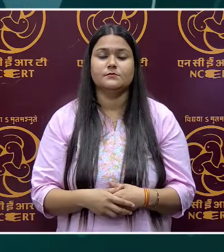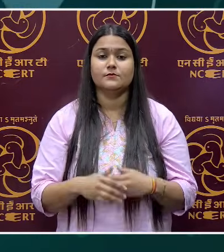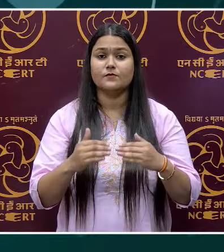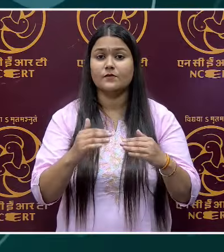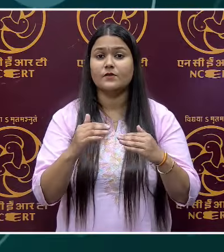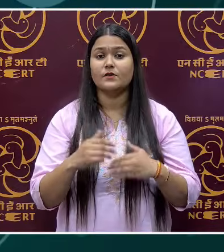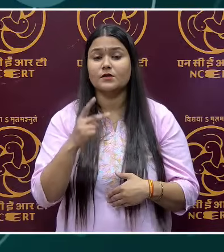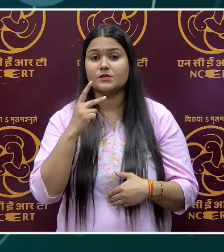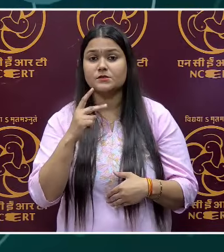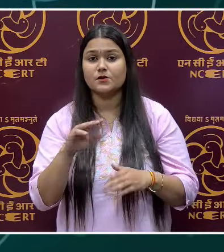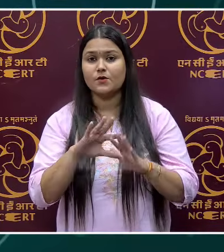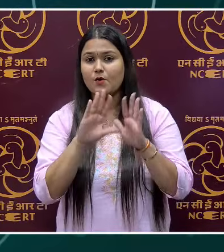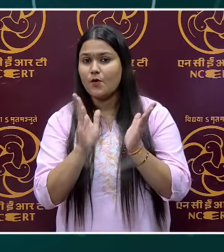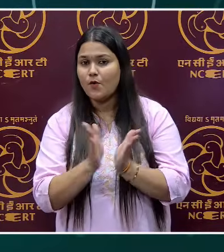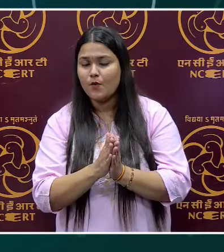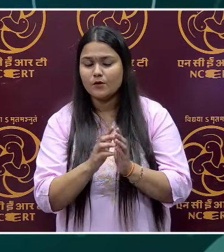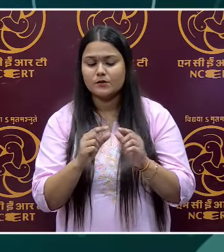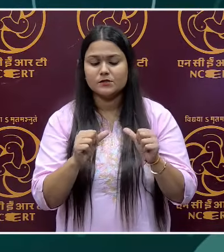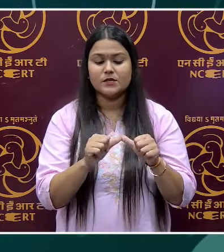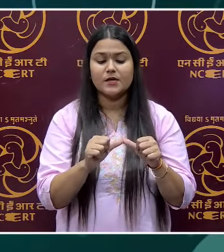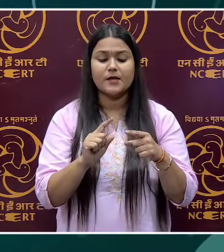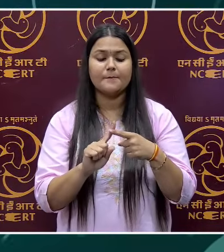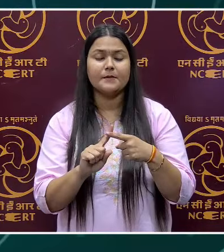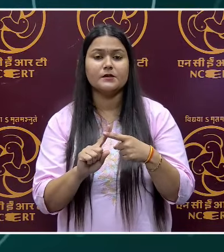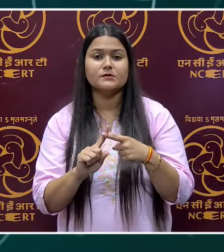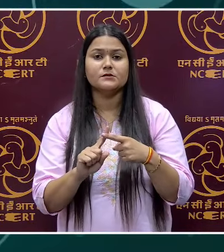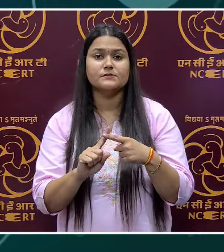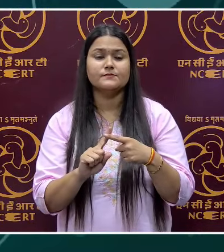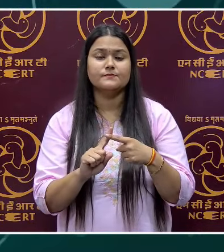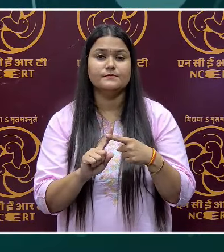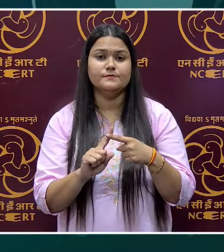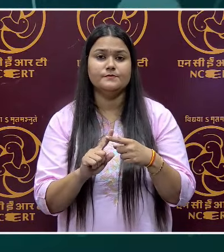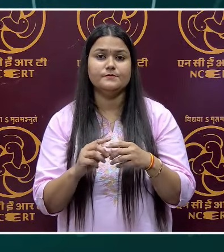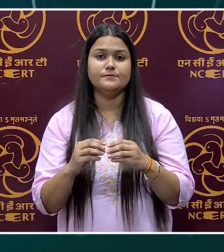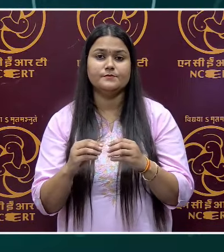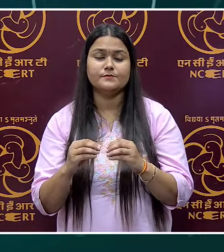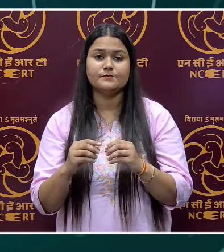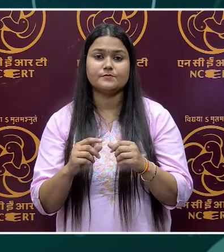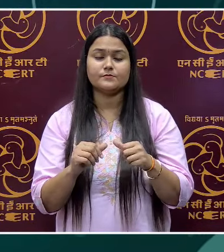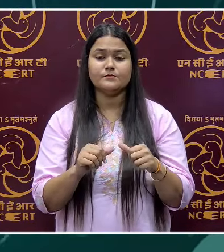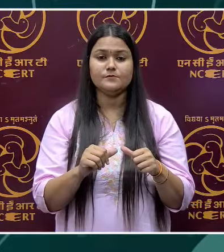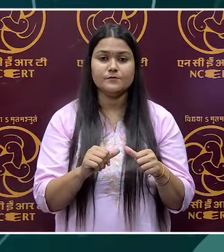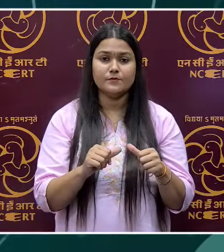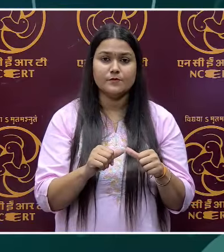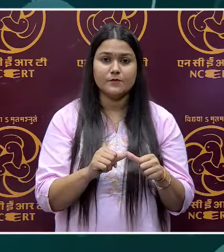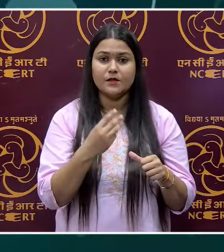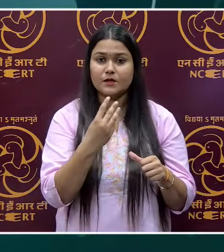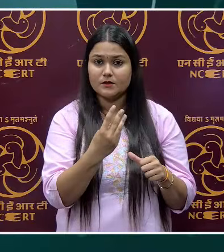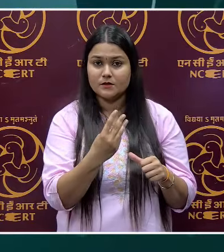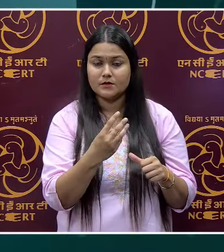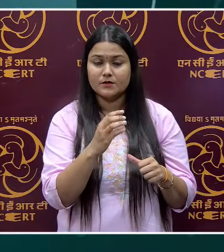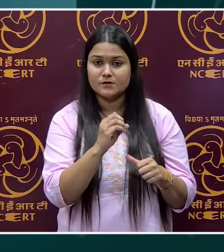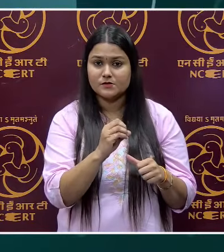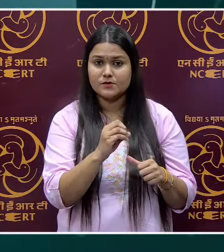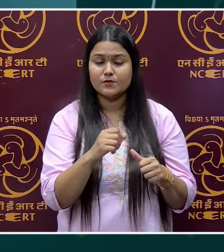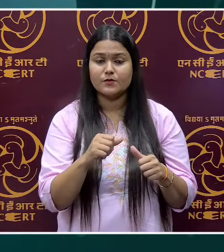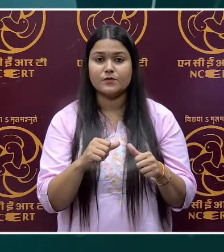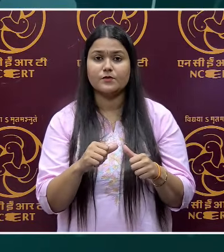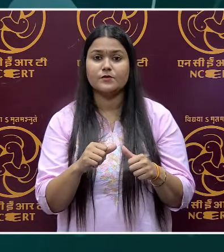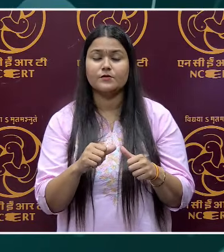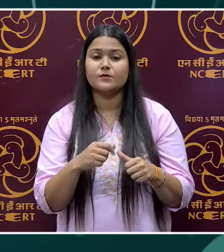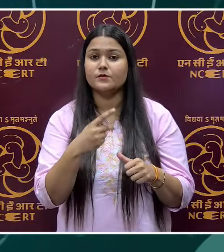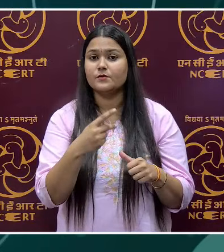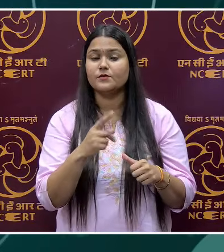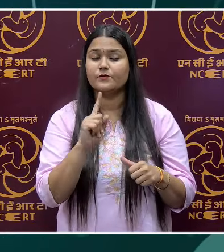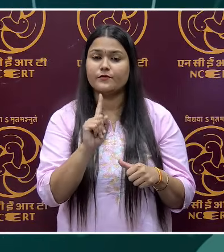here you can see all the power, this exponent is on B. A has how many powers? 0 powers, and A power 0,